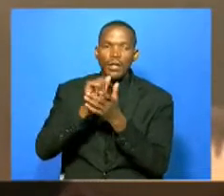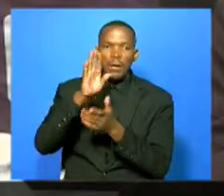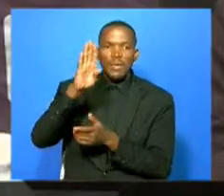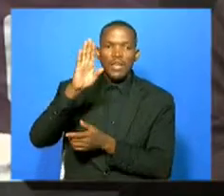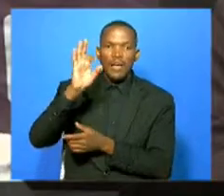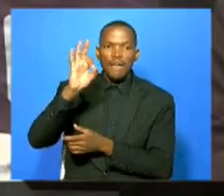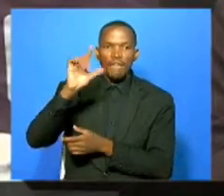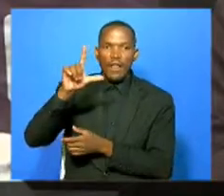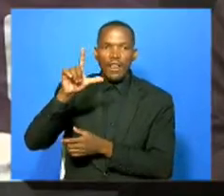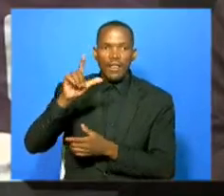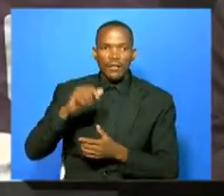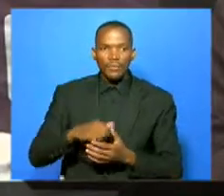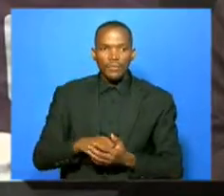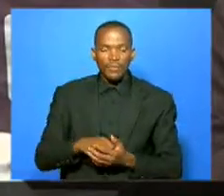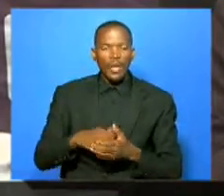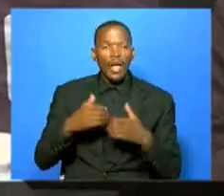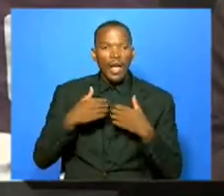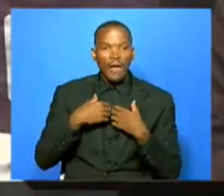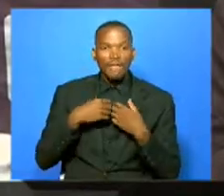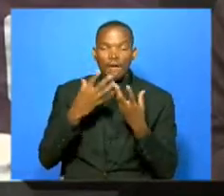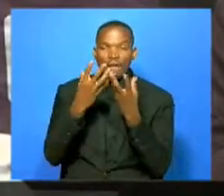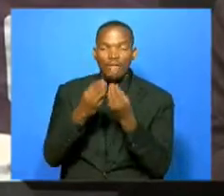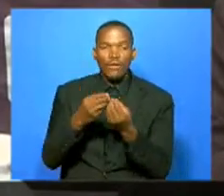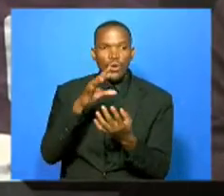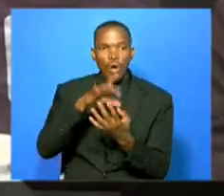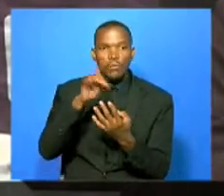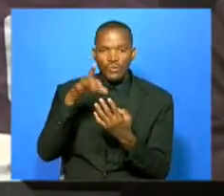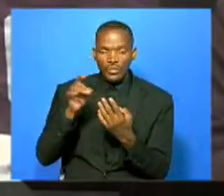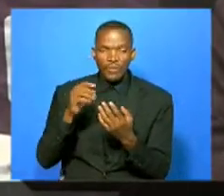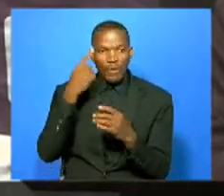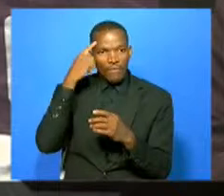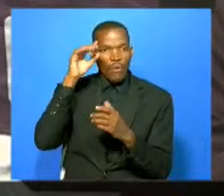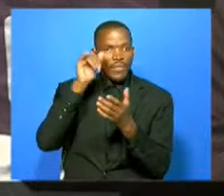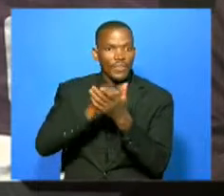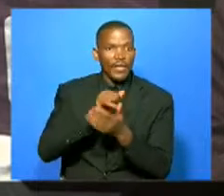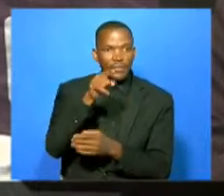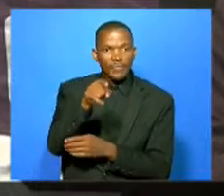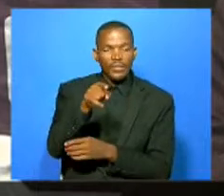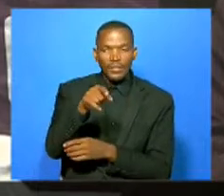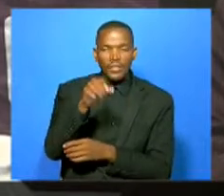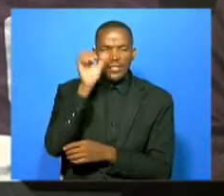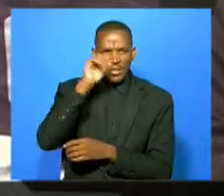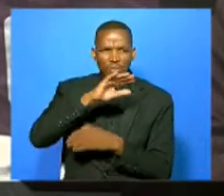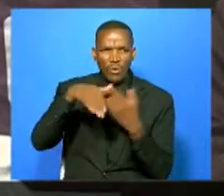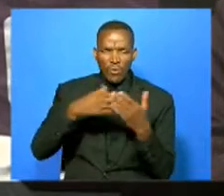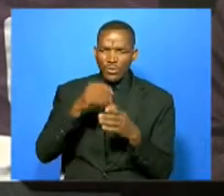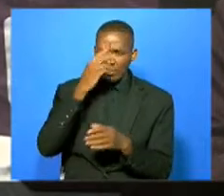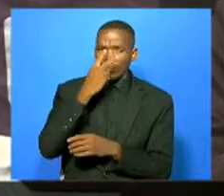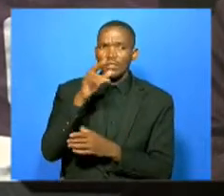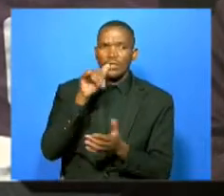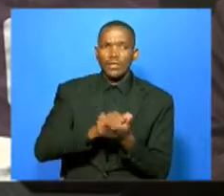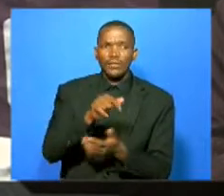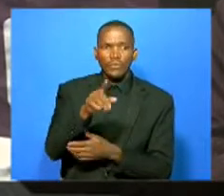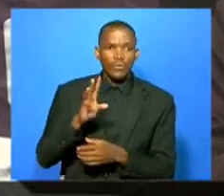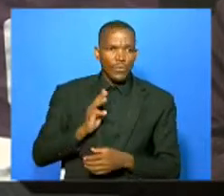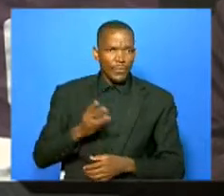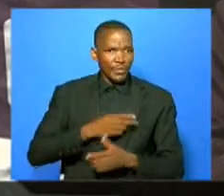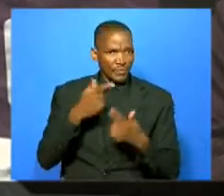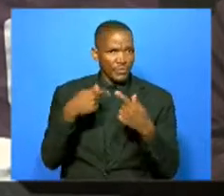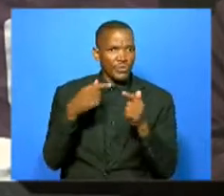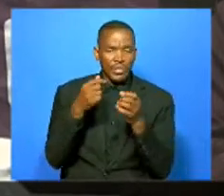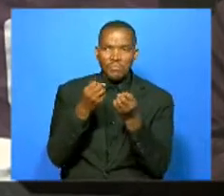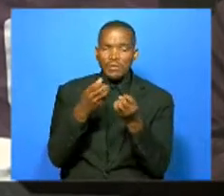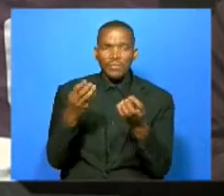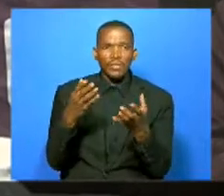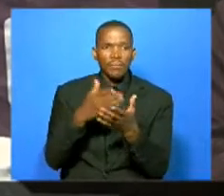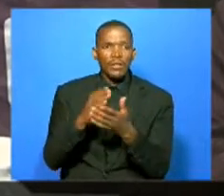BFL. With very few options when it come to such position. Let's face it, we tried others, we